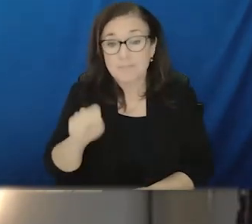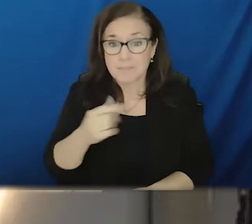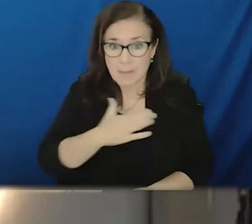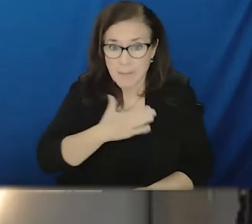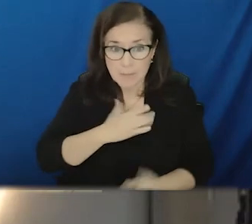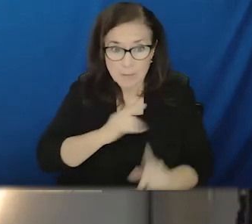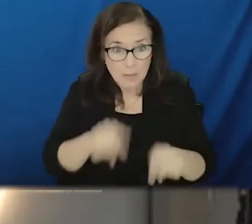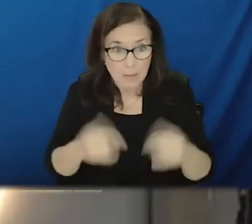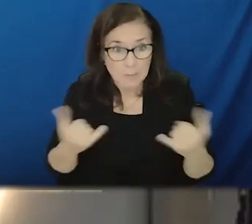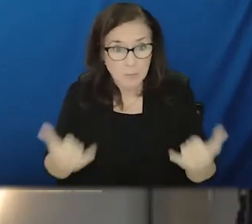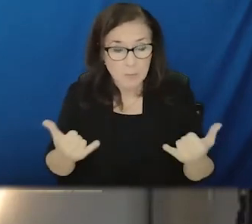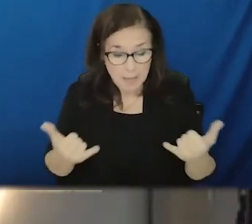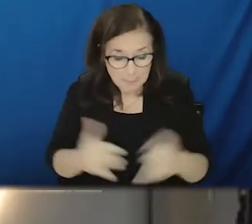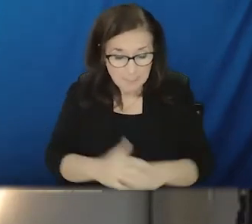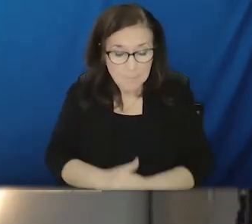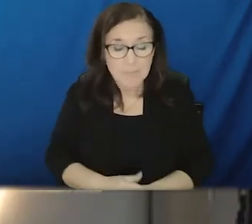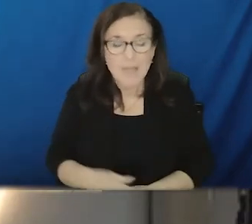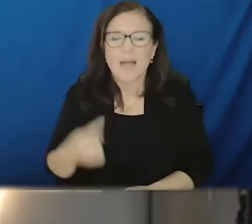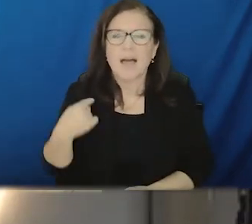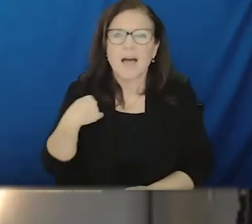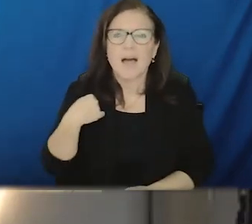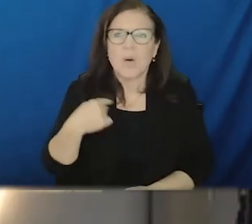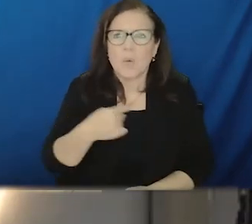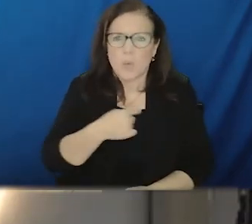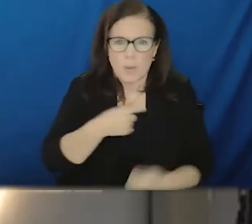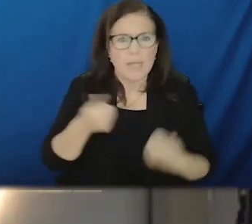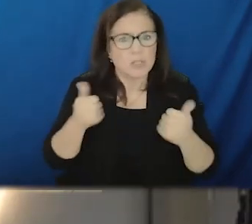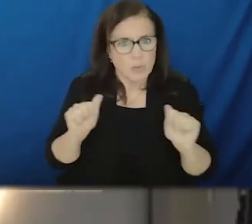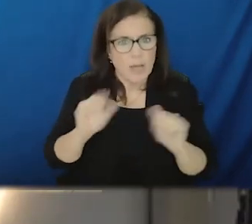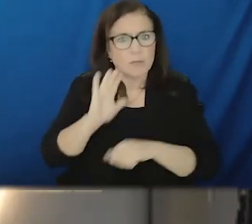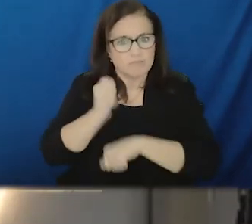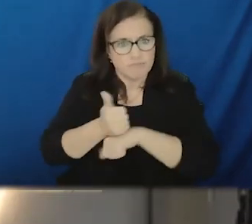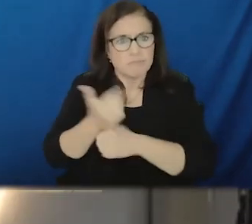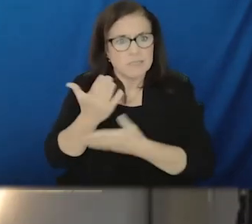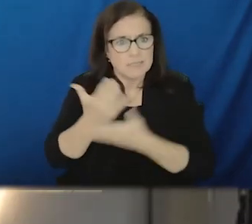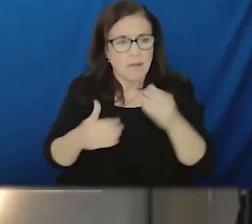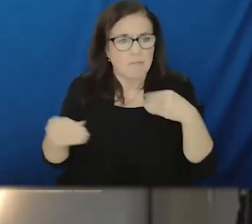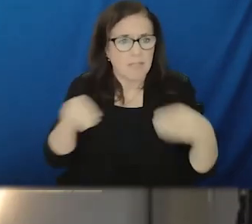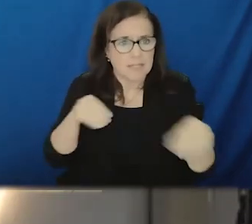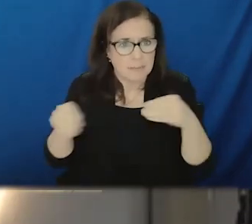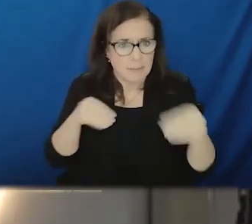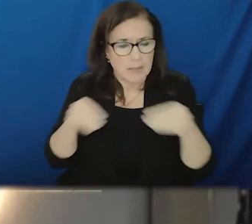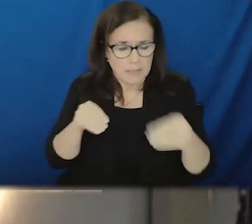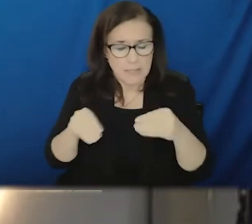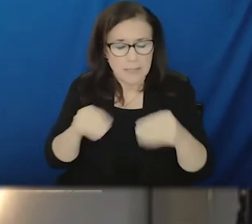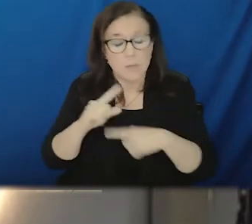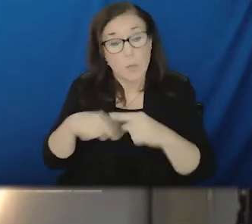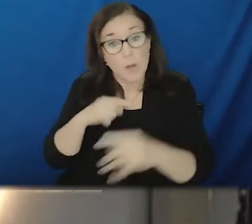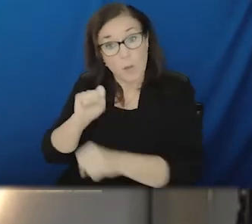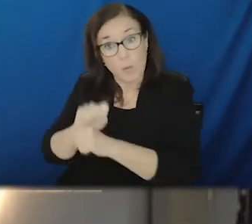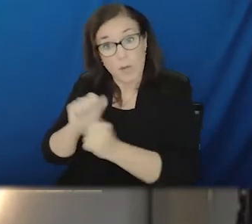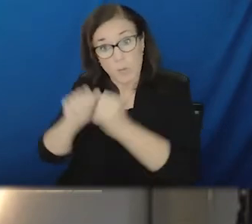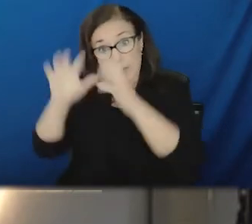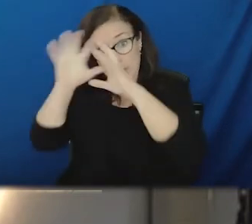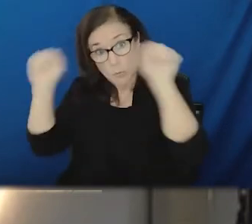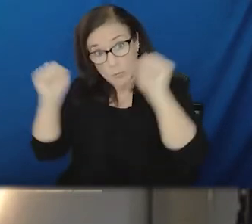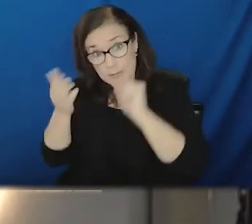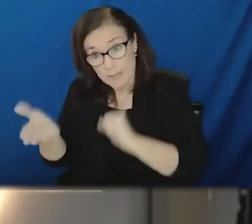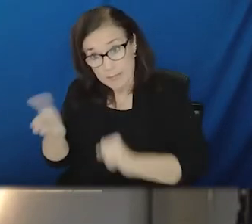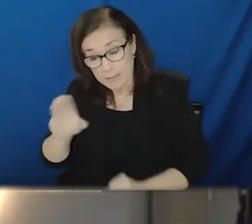some flexibility in consideration of the timeline, and in working with Superintendent Maldonado and